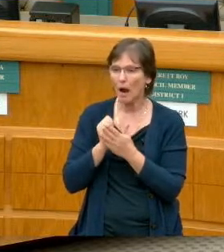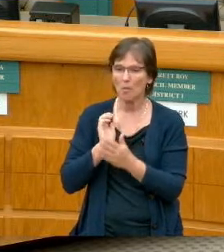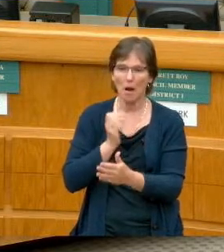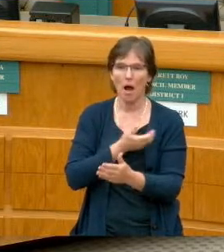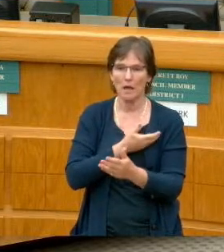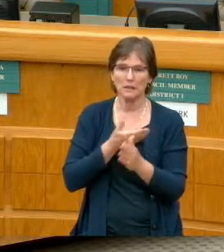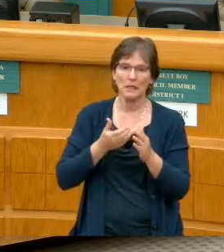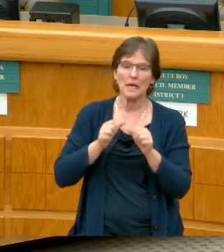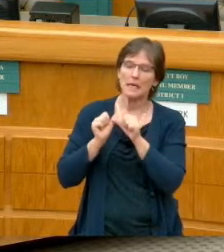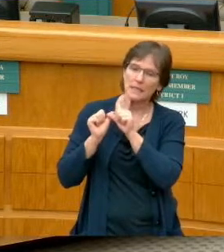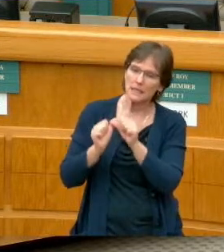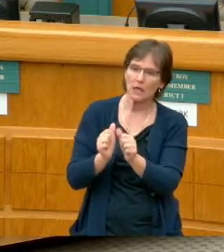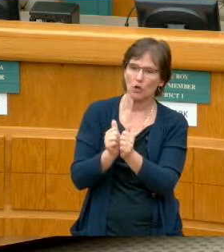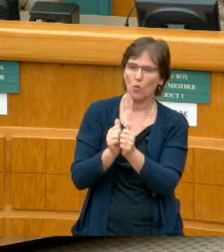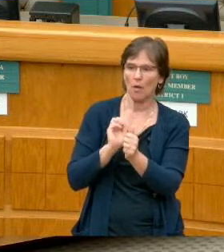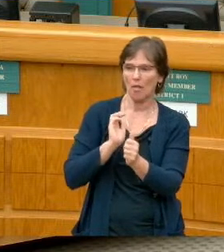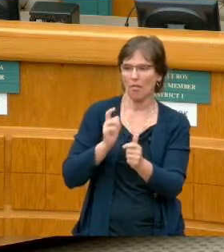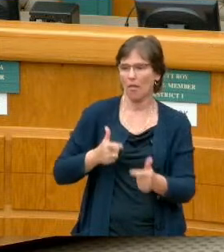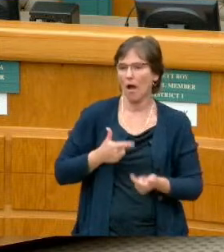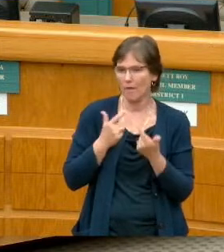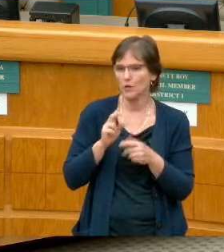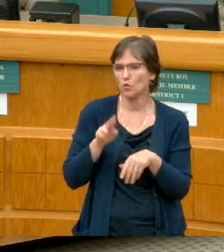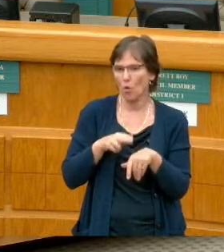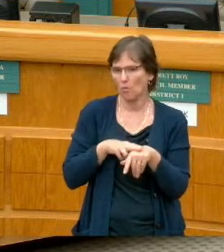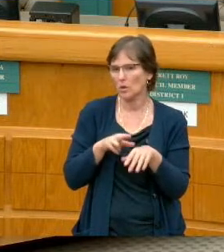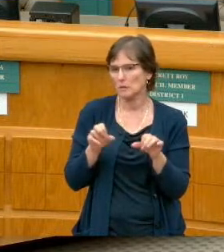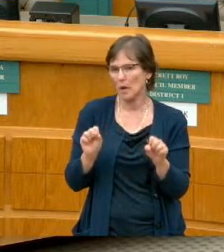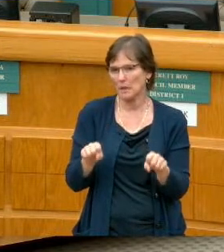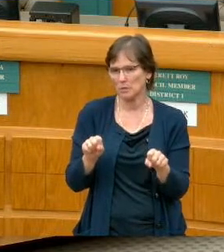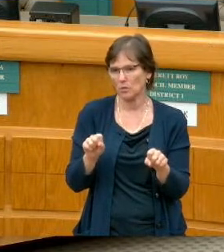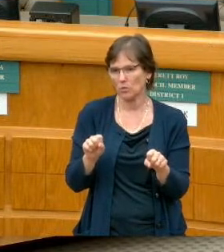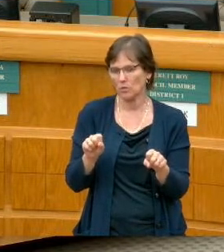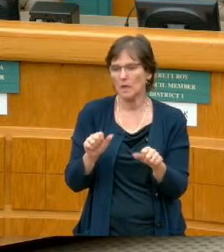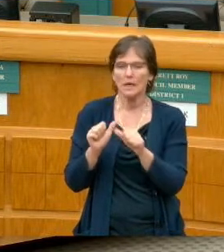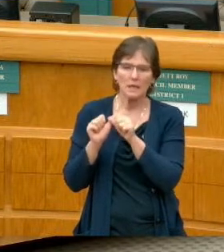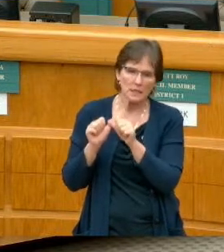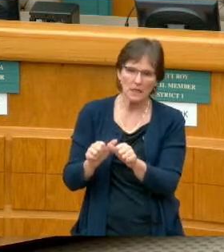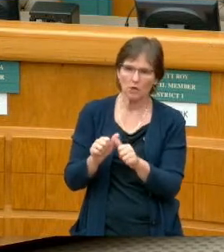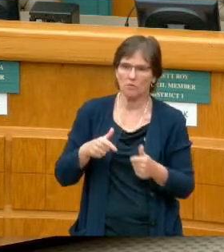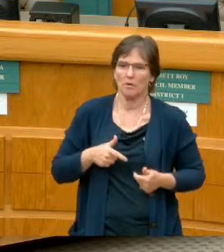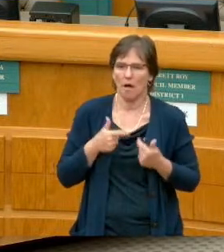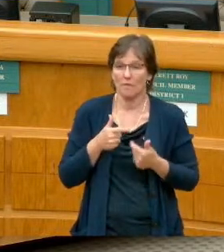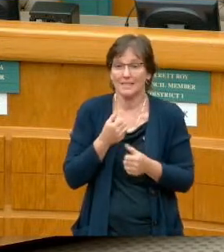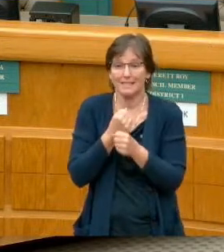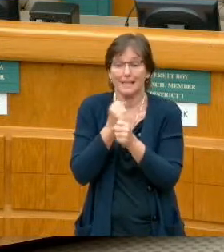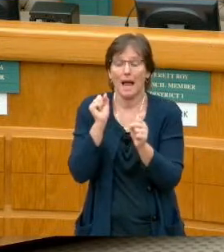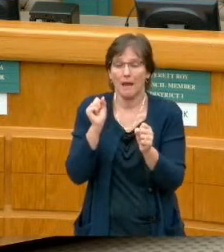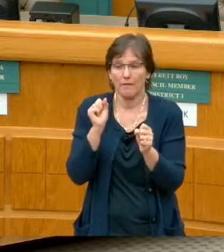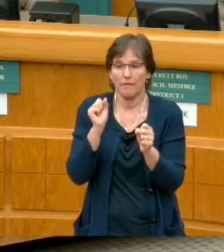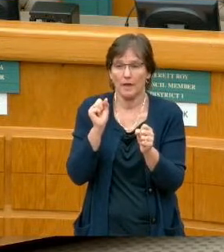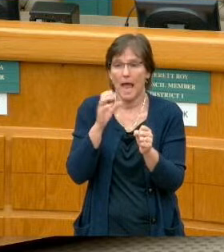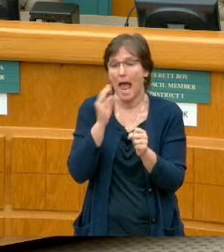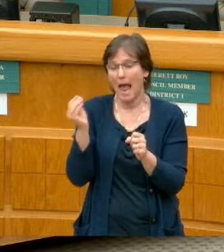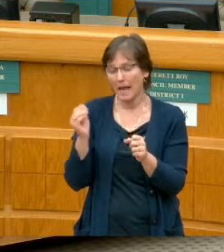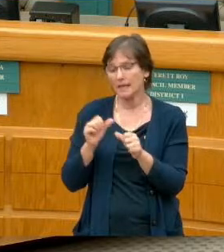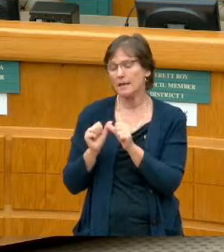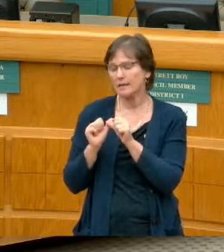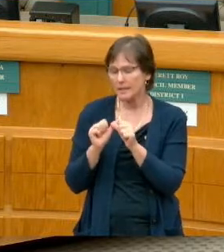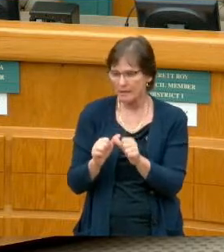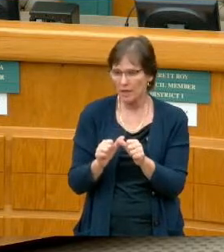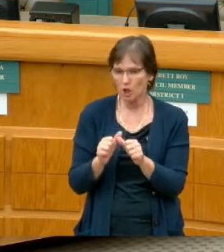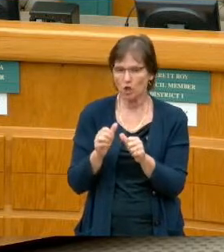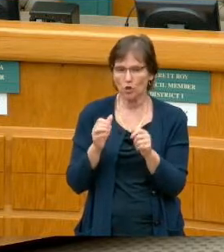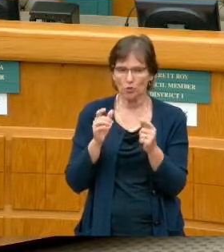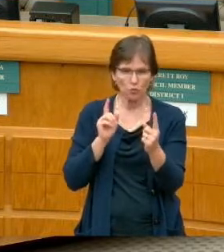to continue to do our part and to help keep our community safe and keep us on a path to recovery.